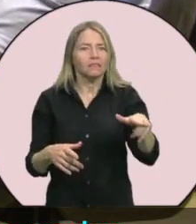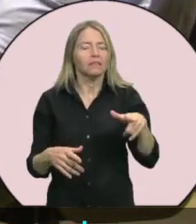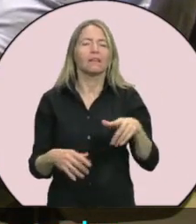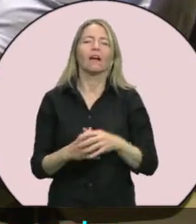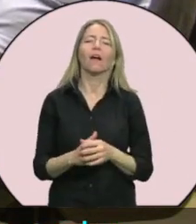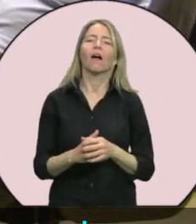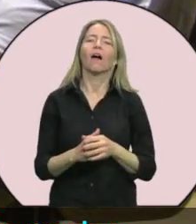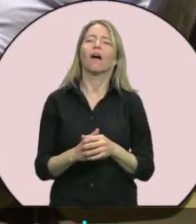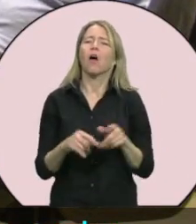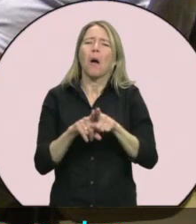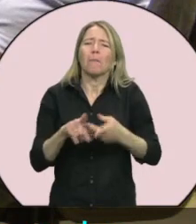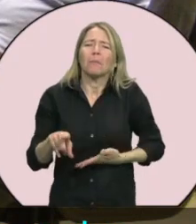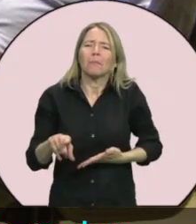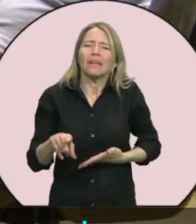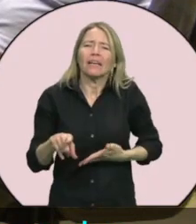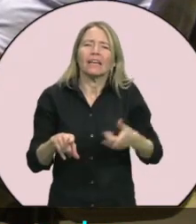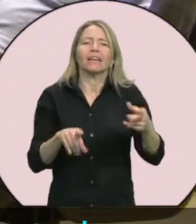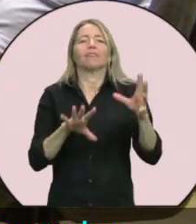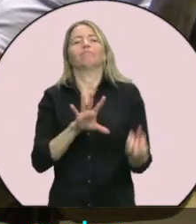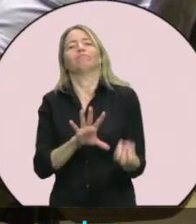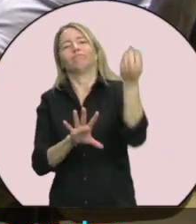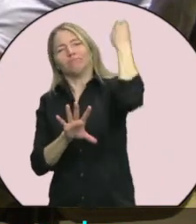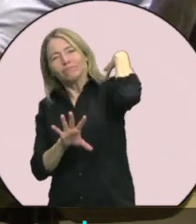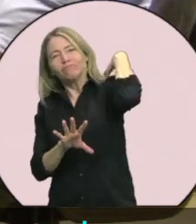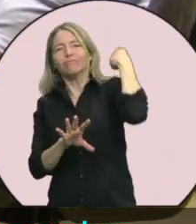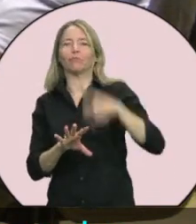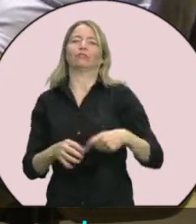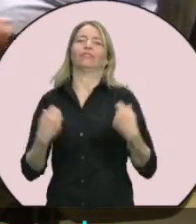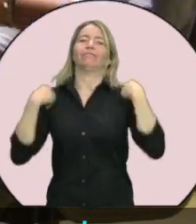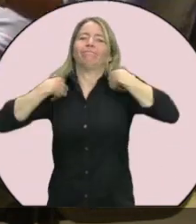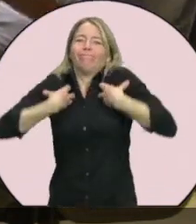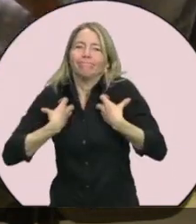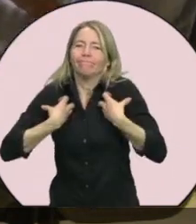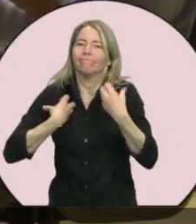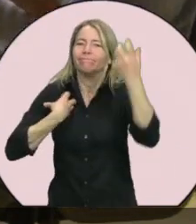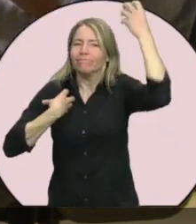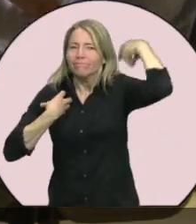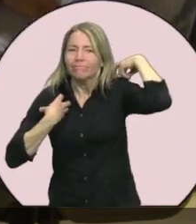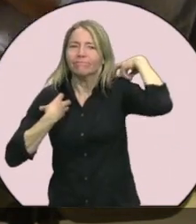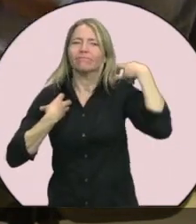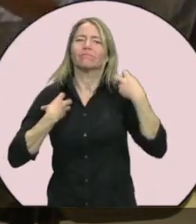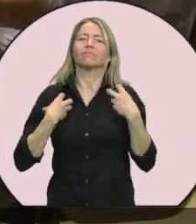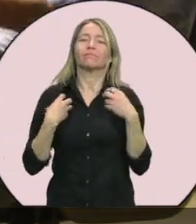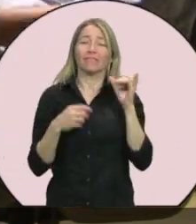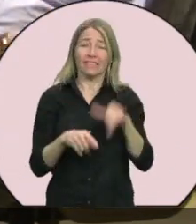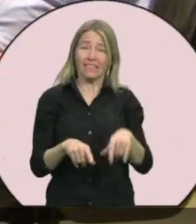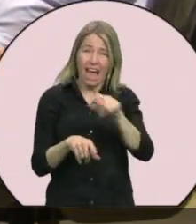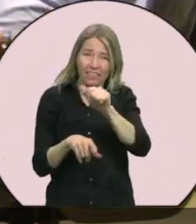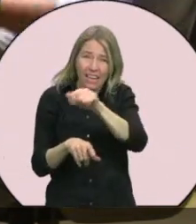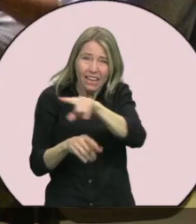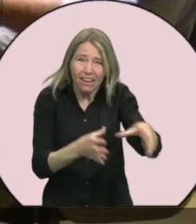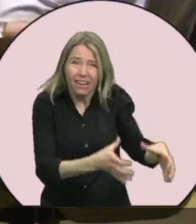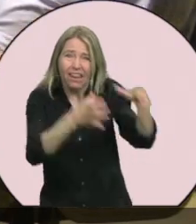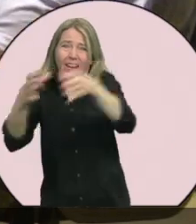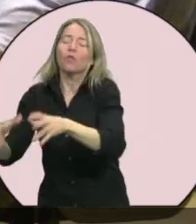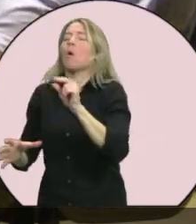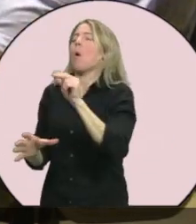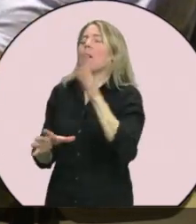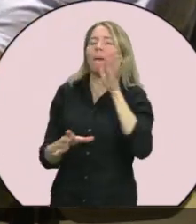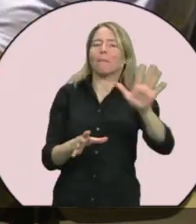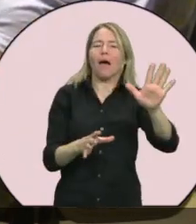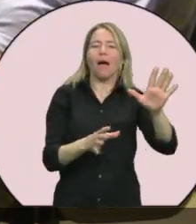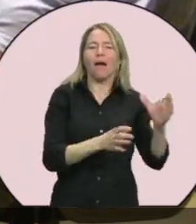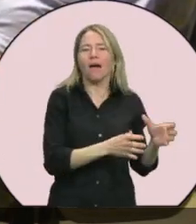they carry babies in a pack, backpack or packing. And if it wasn't her taking